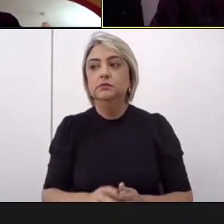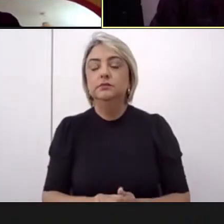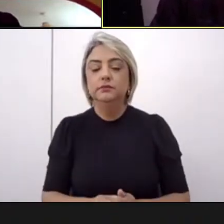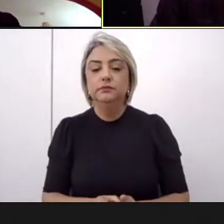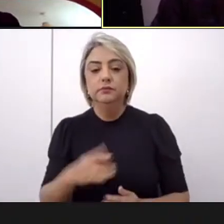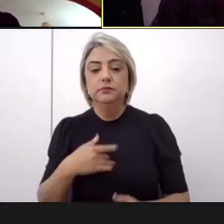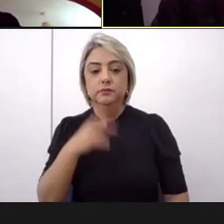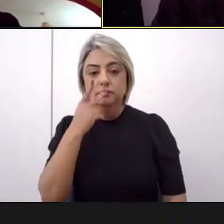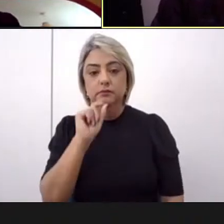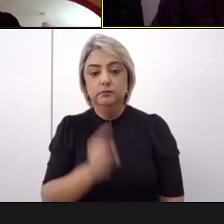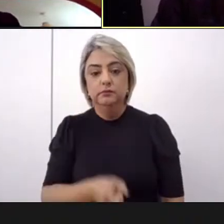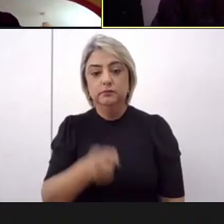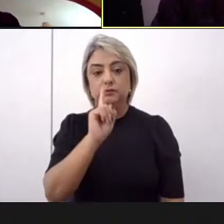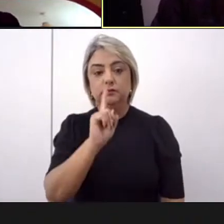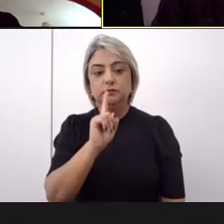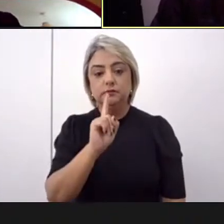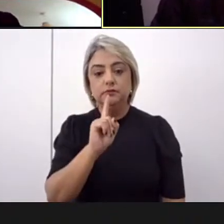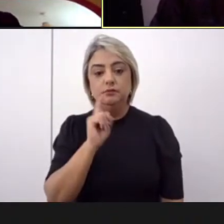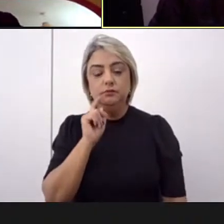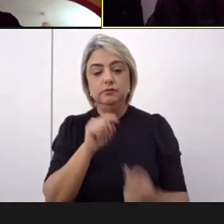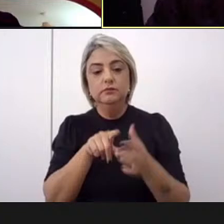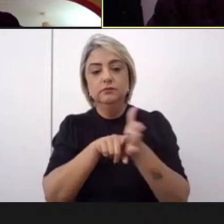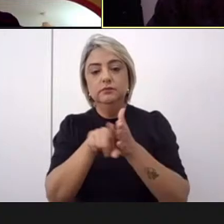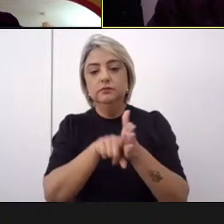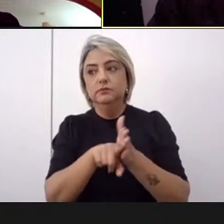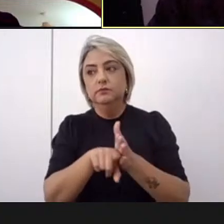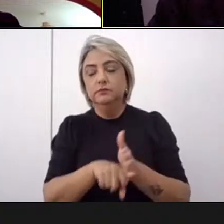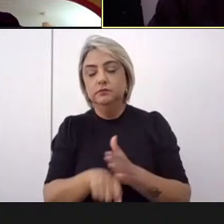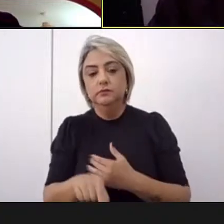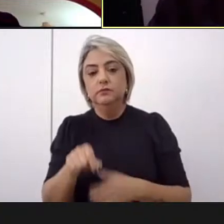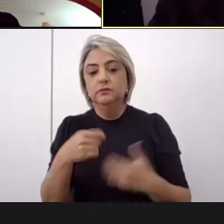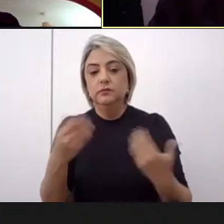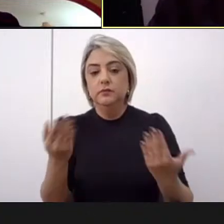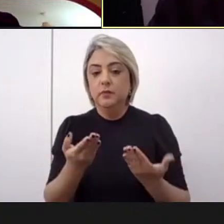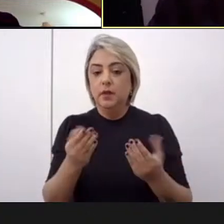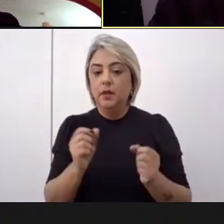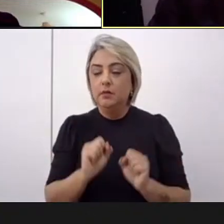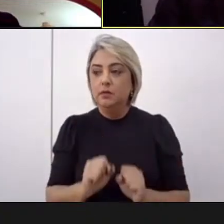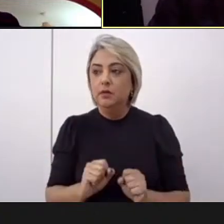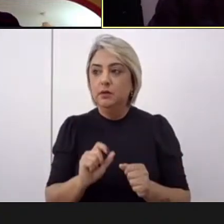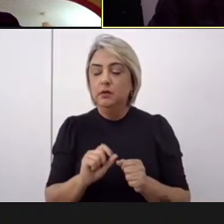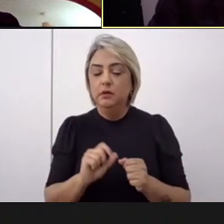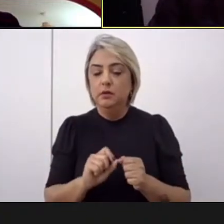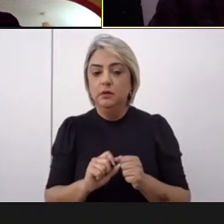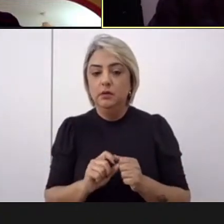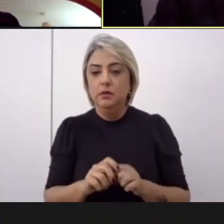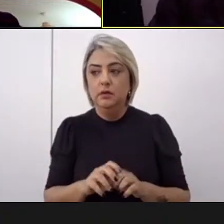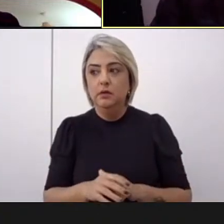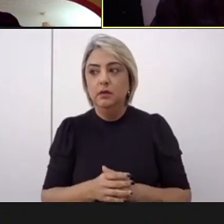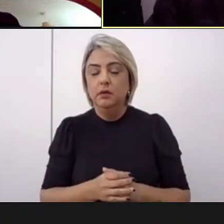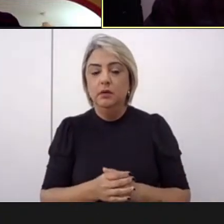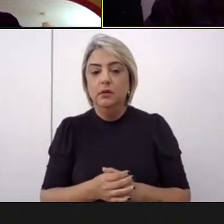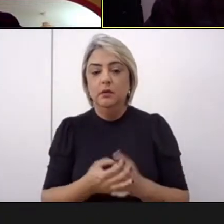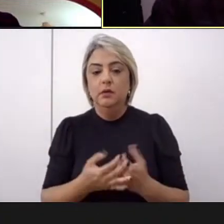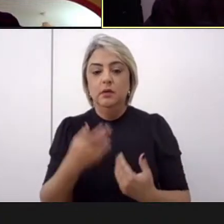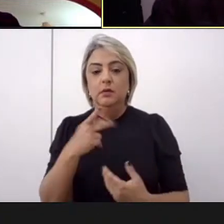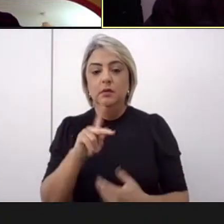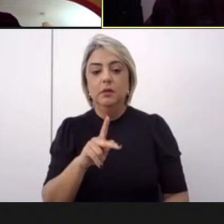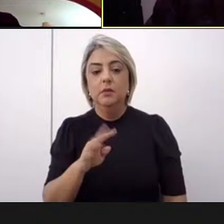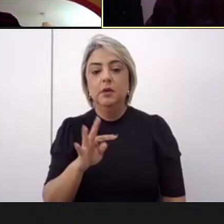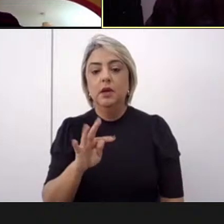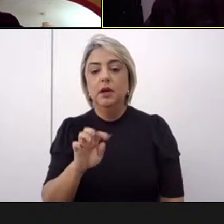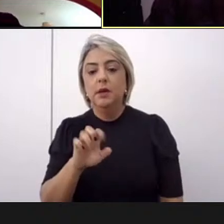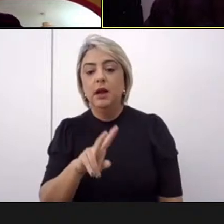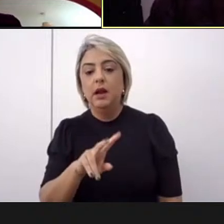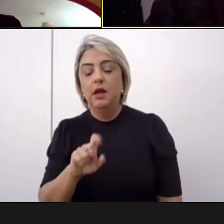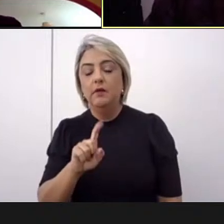questions. We can start with Ève and then move to Thierry following the order. So